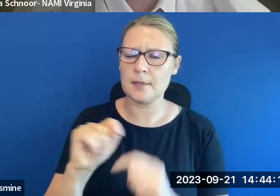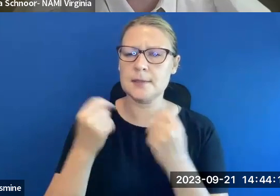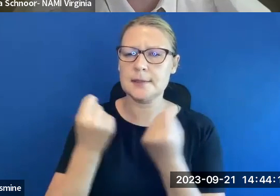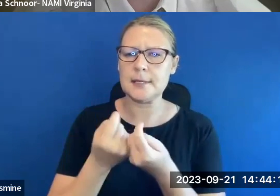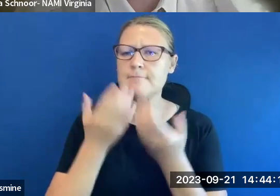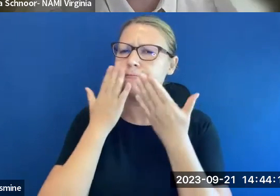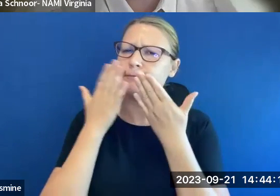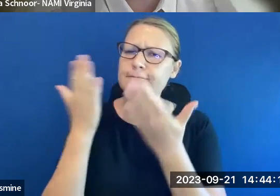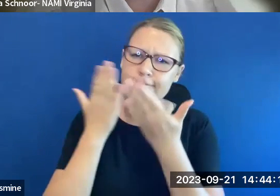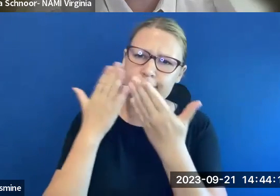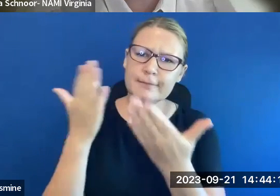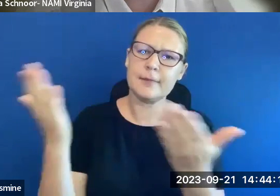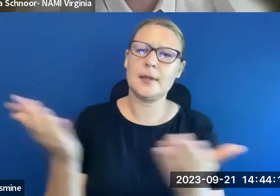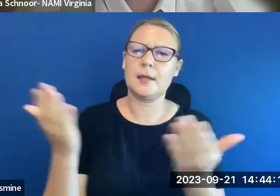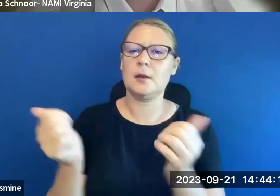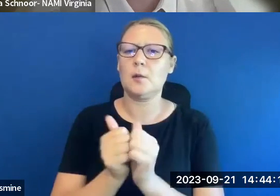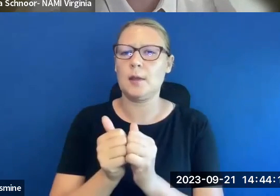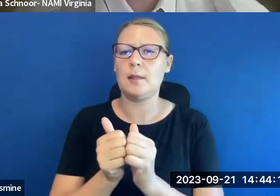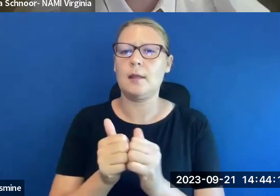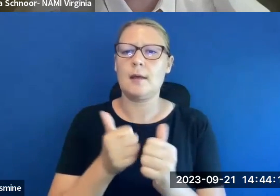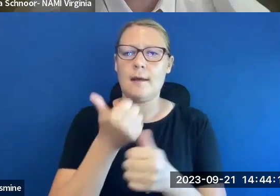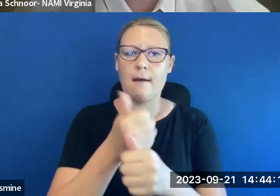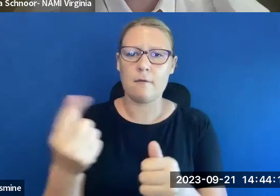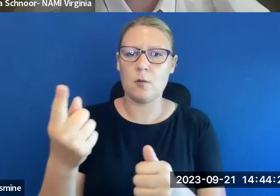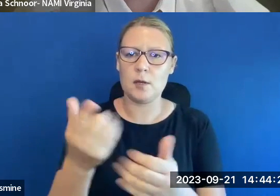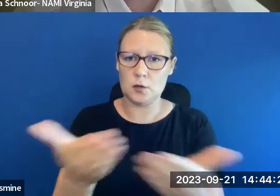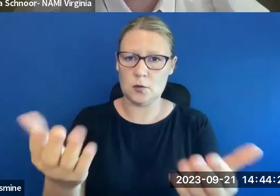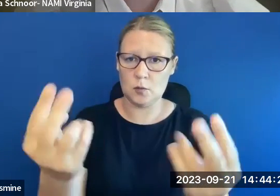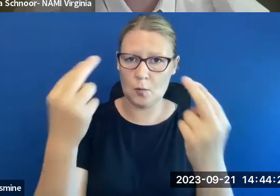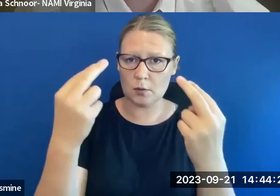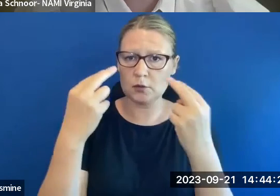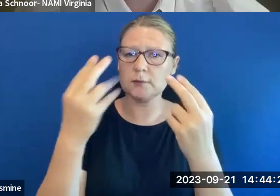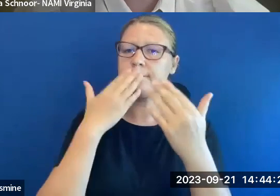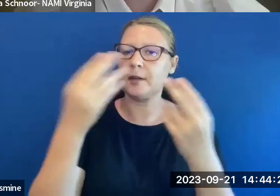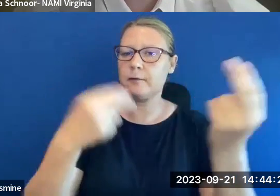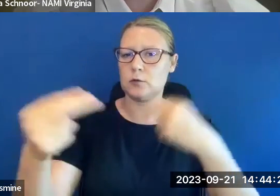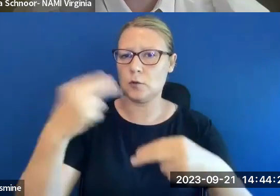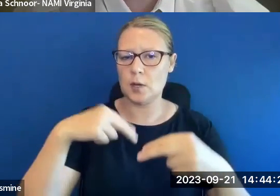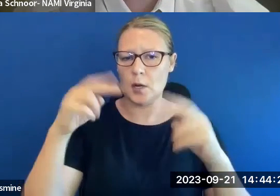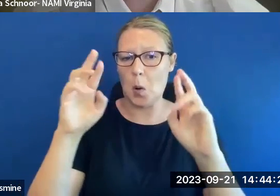for being here with us, and to everyone who's watching, thank you for joining us. And I hope it was